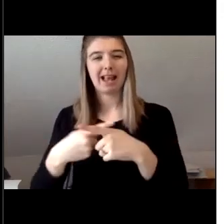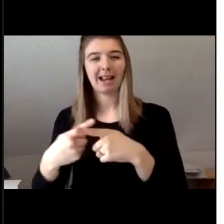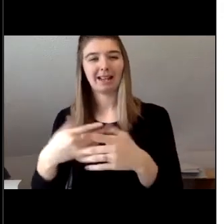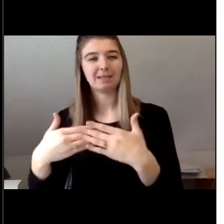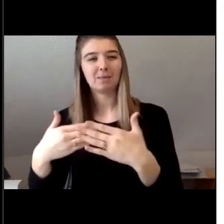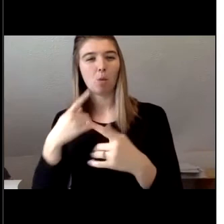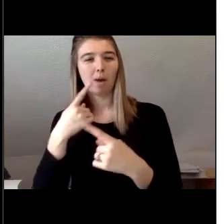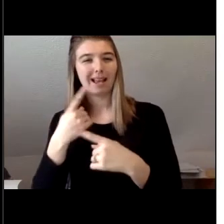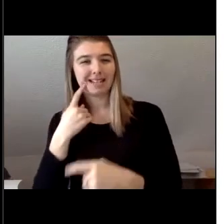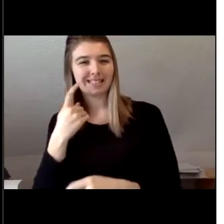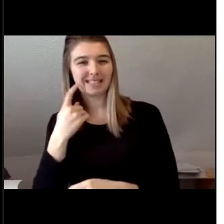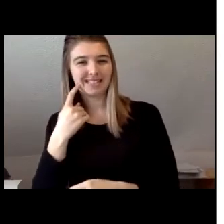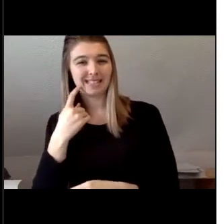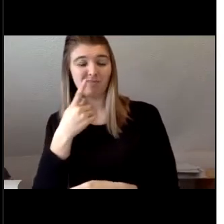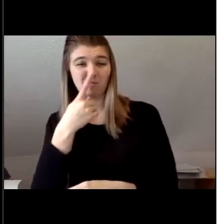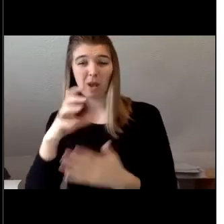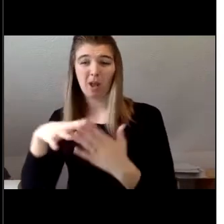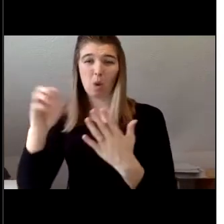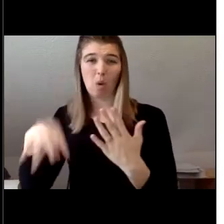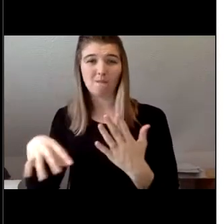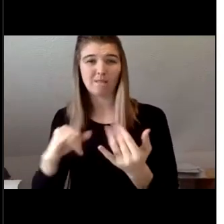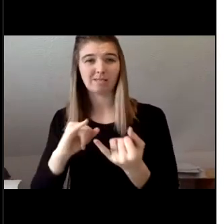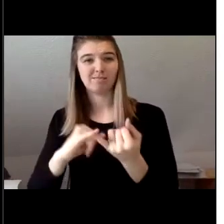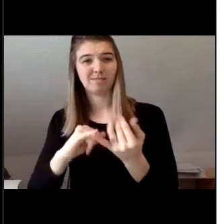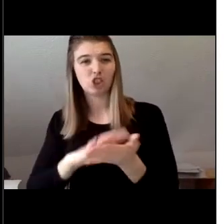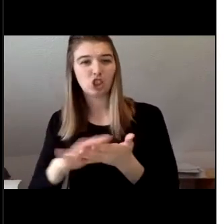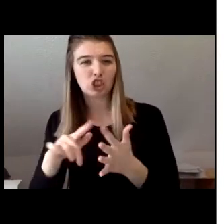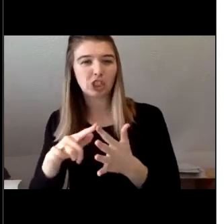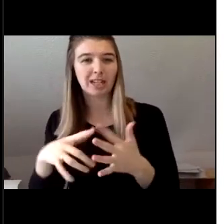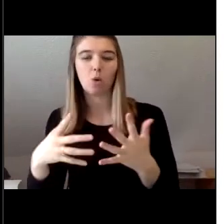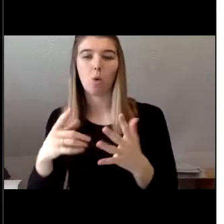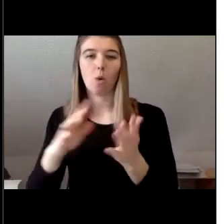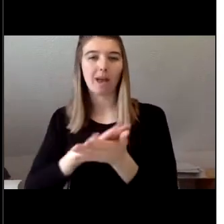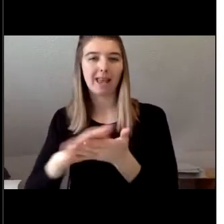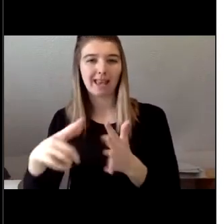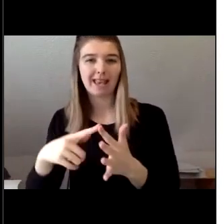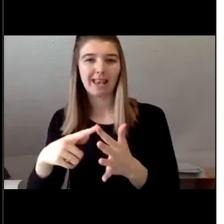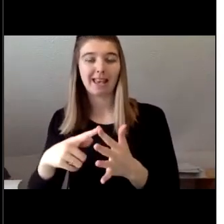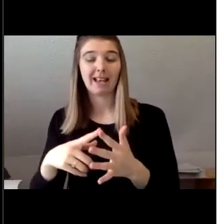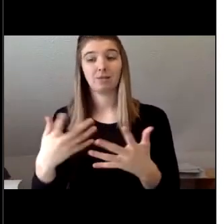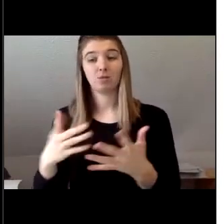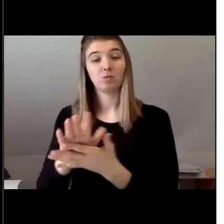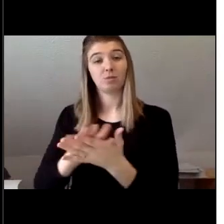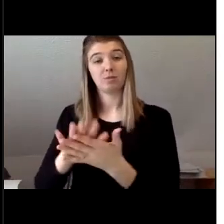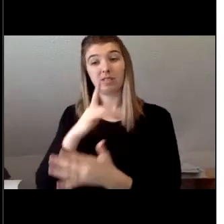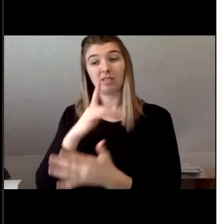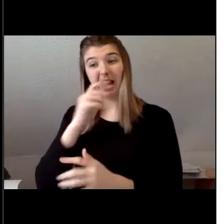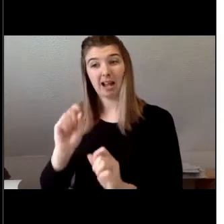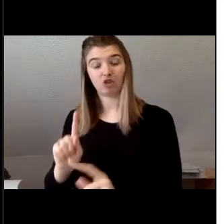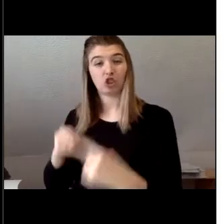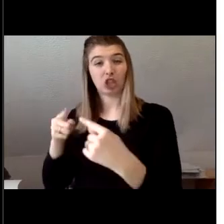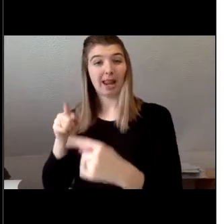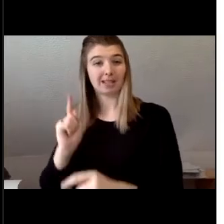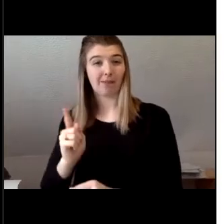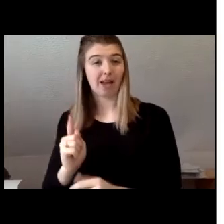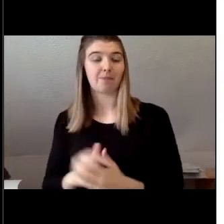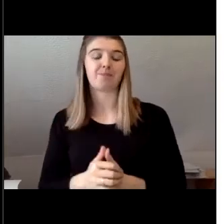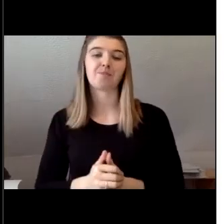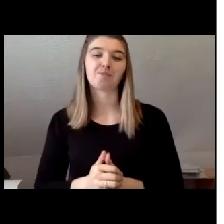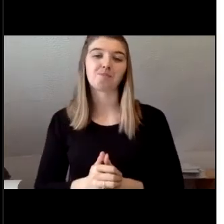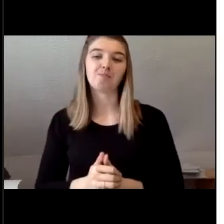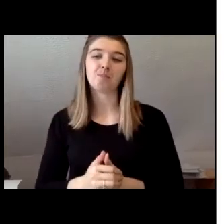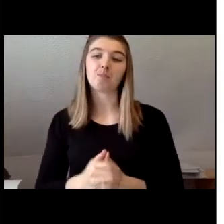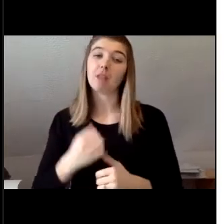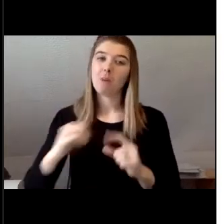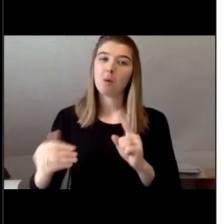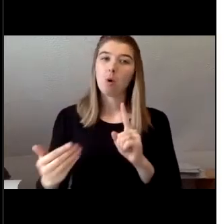prompts amongst a peer review panel in recognizing bias. Overall, the goal is really to have everyone questioning